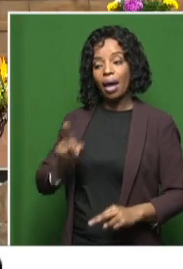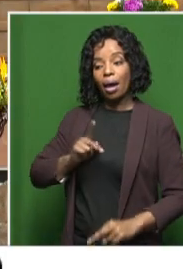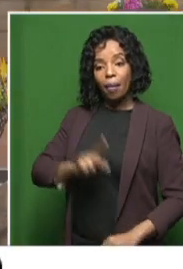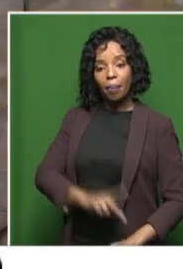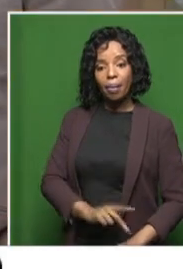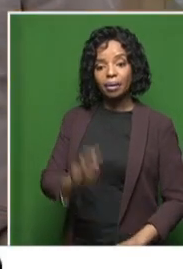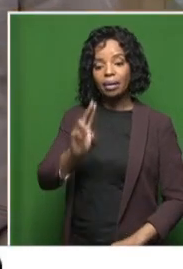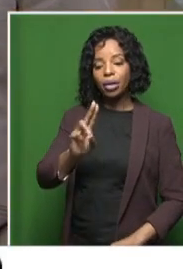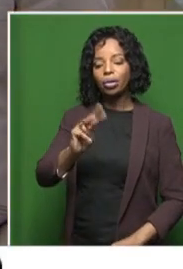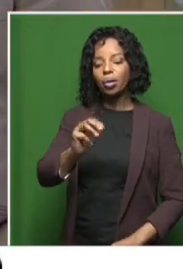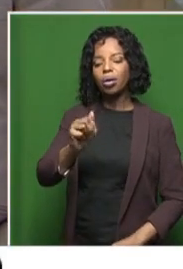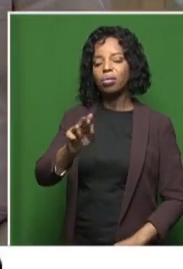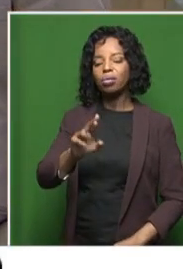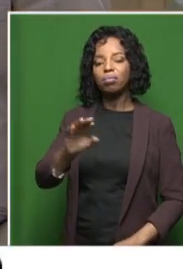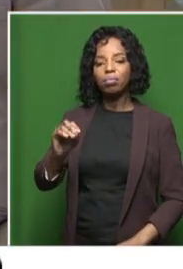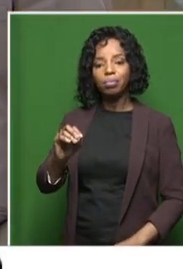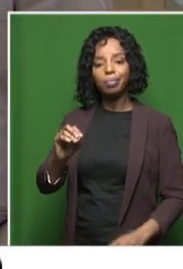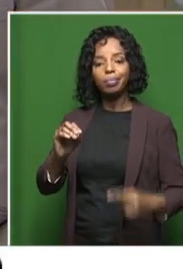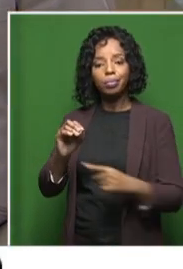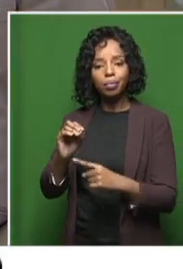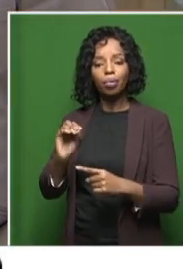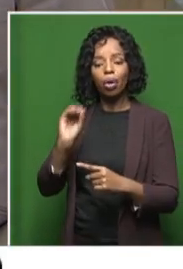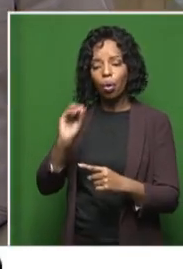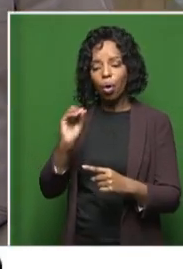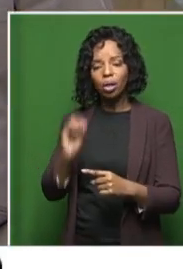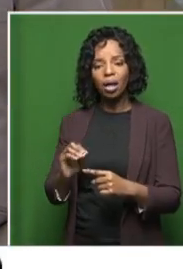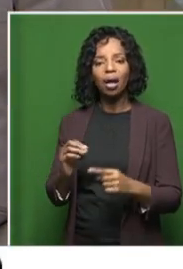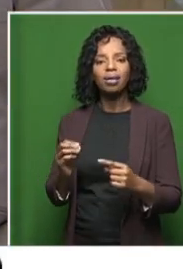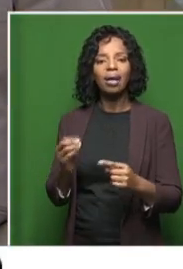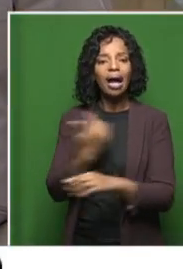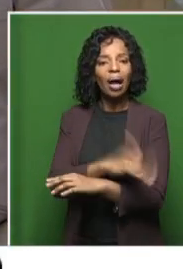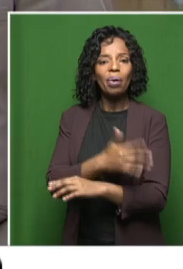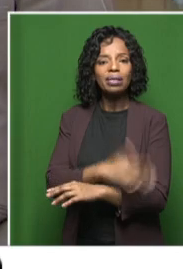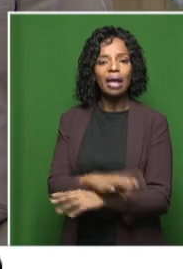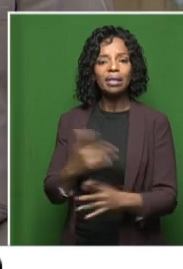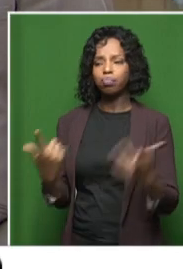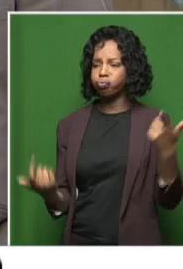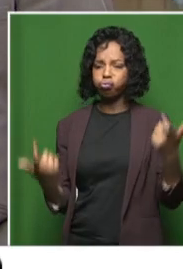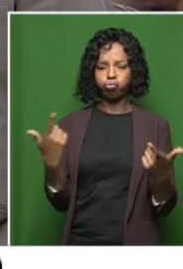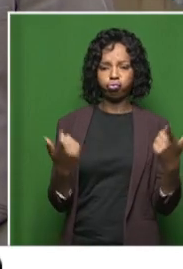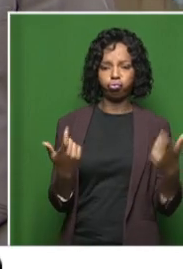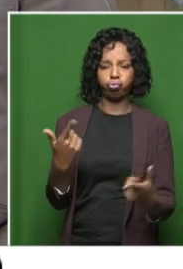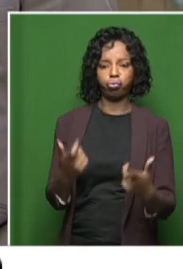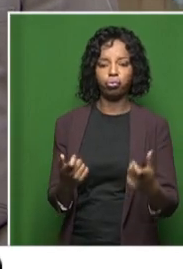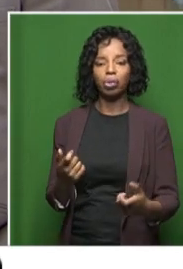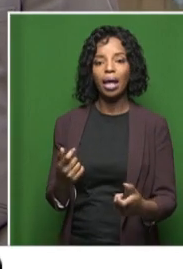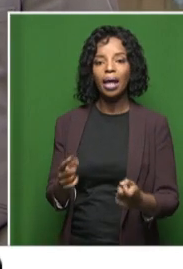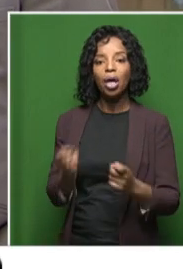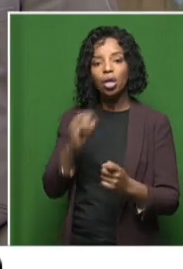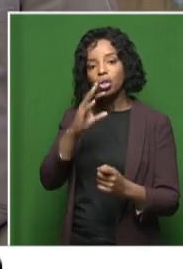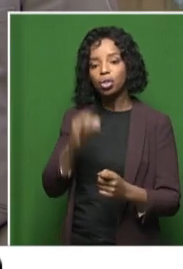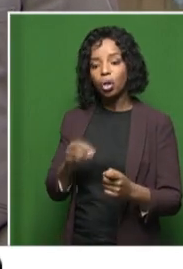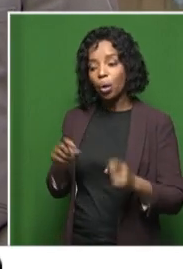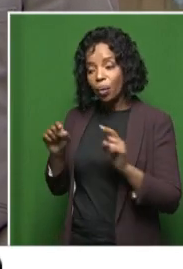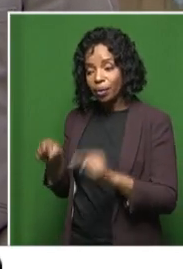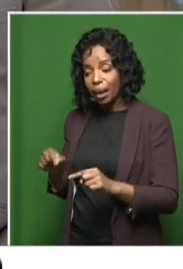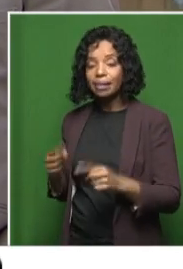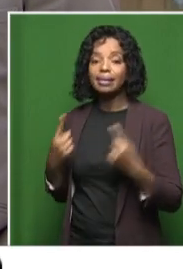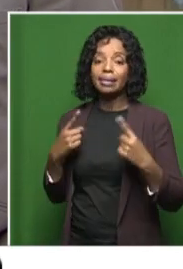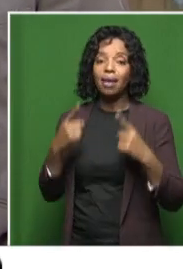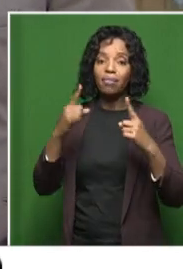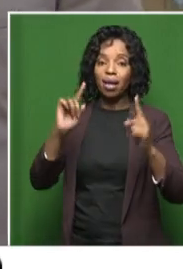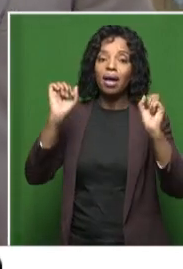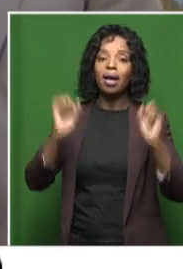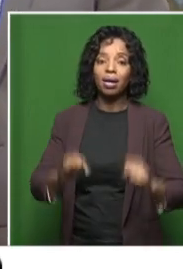was exchange of, gunfire outside the cabinet meeting. So they survived this particular coup, and it